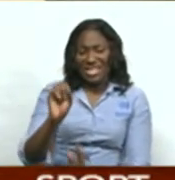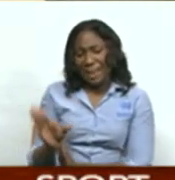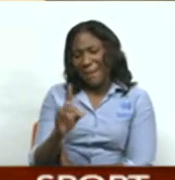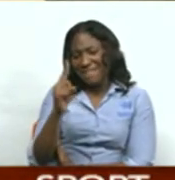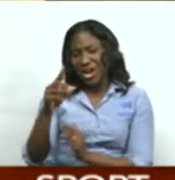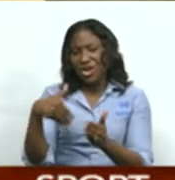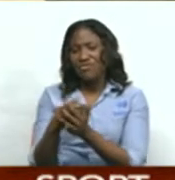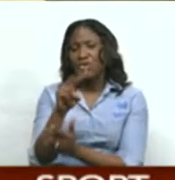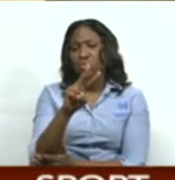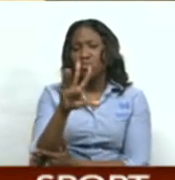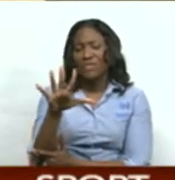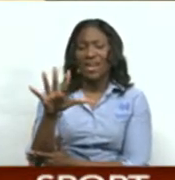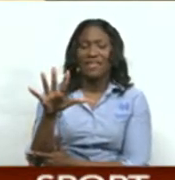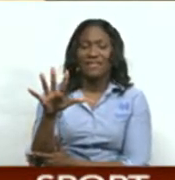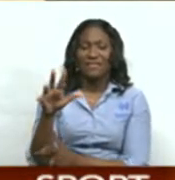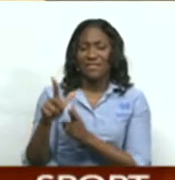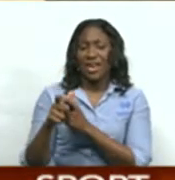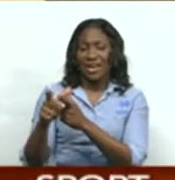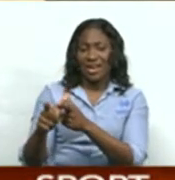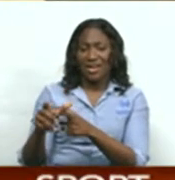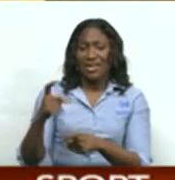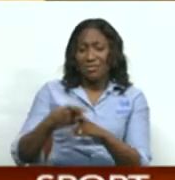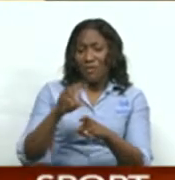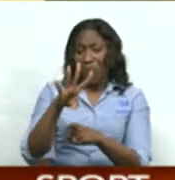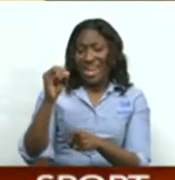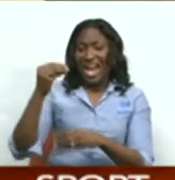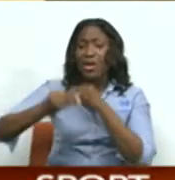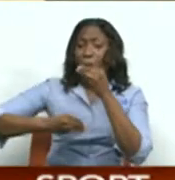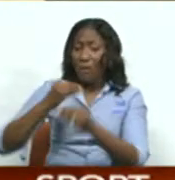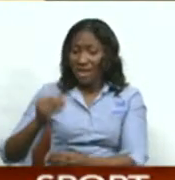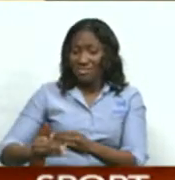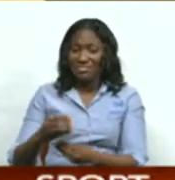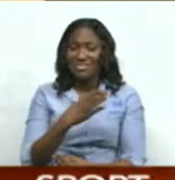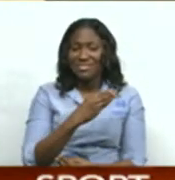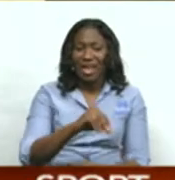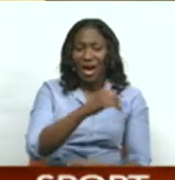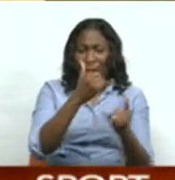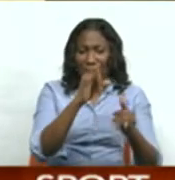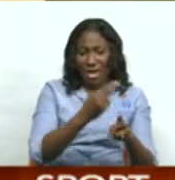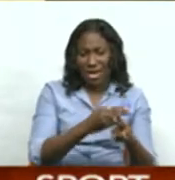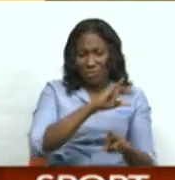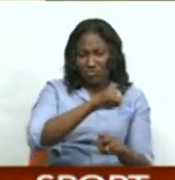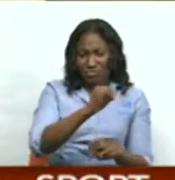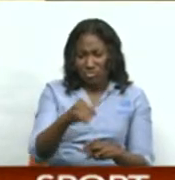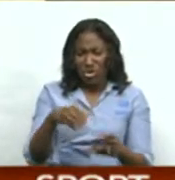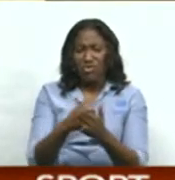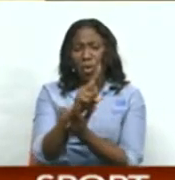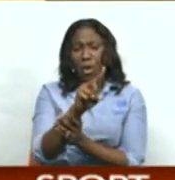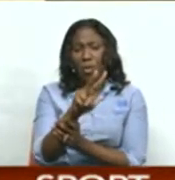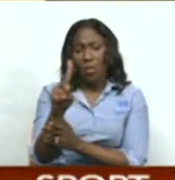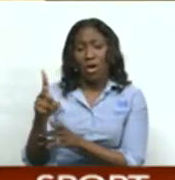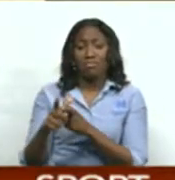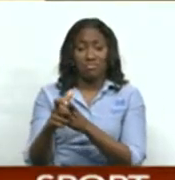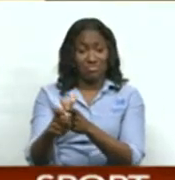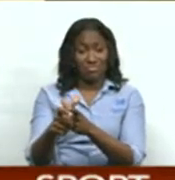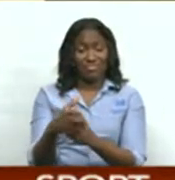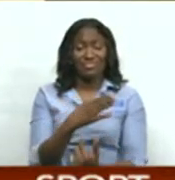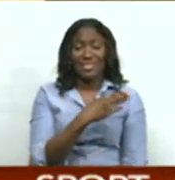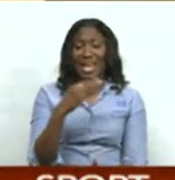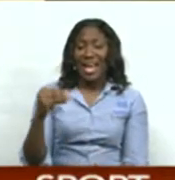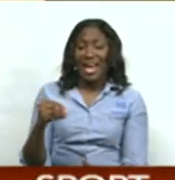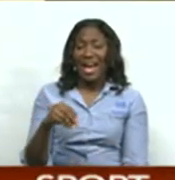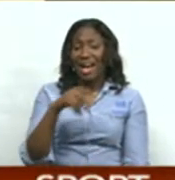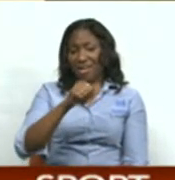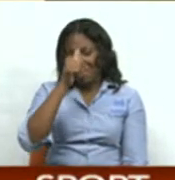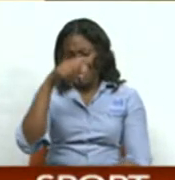scored 225 in 49 overs. Justin Jagasa scored 121. Anil